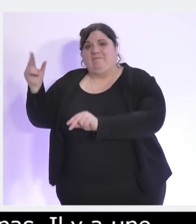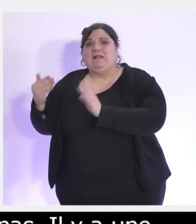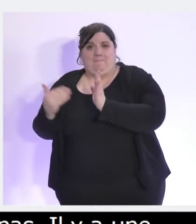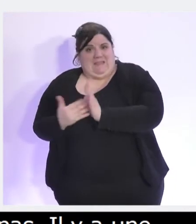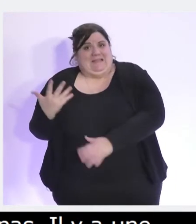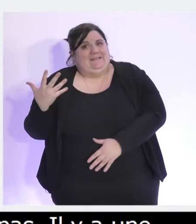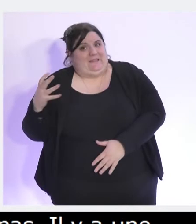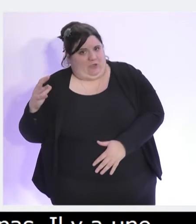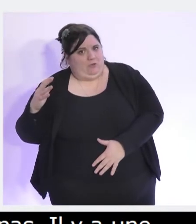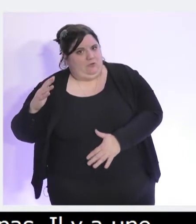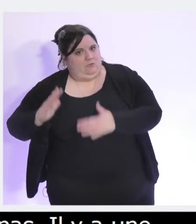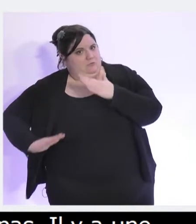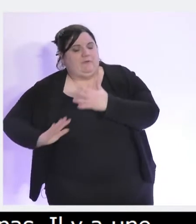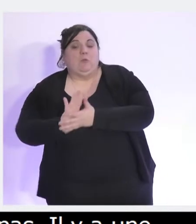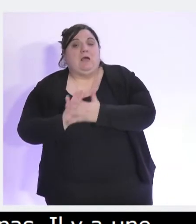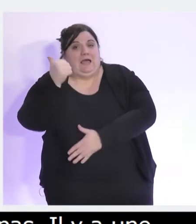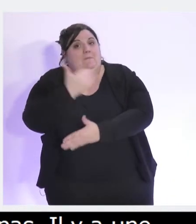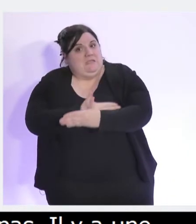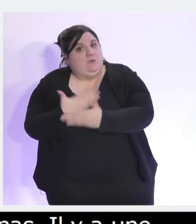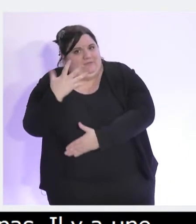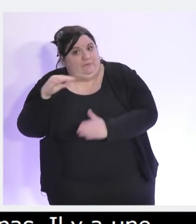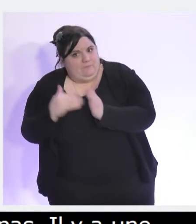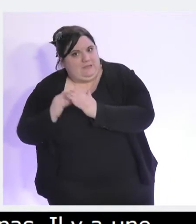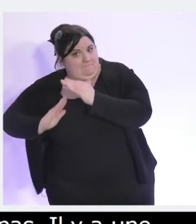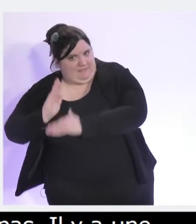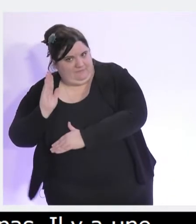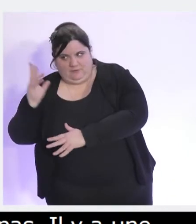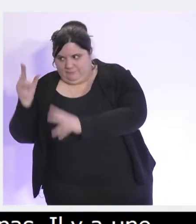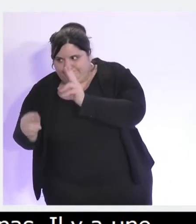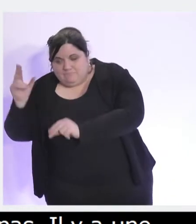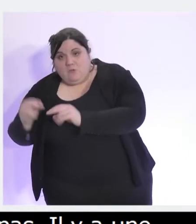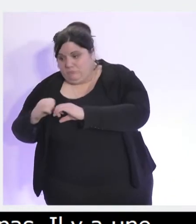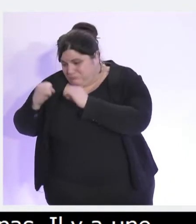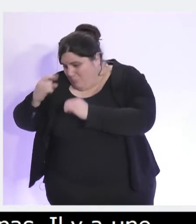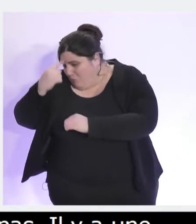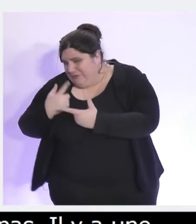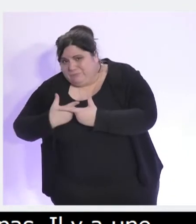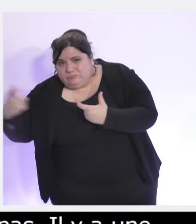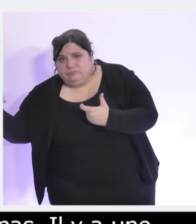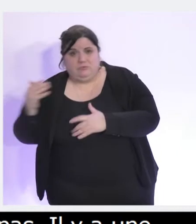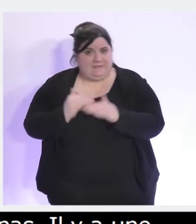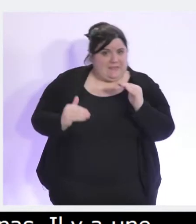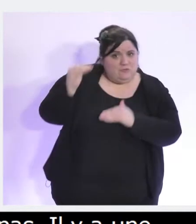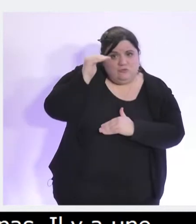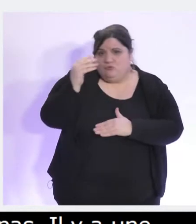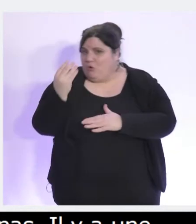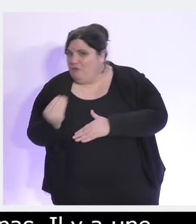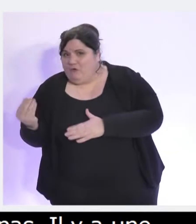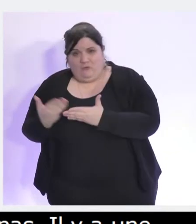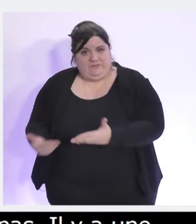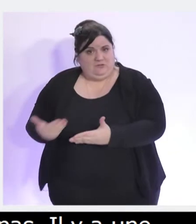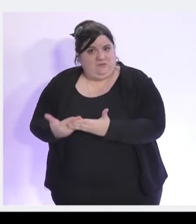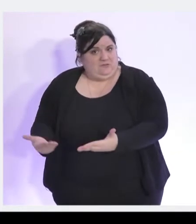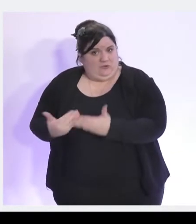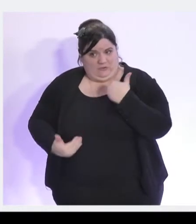have 1.5 million refugees at the door of Europe. So we have